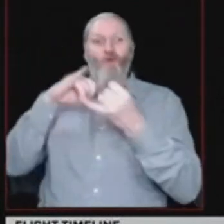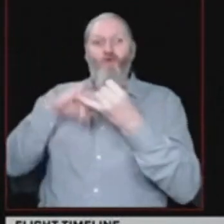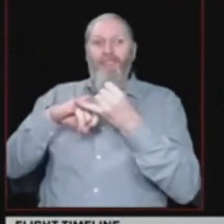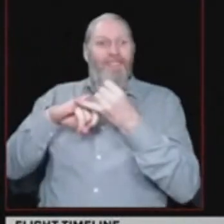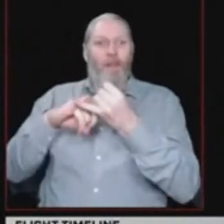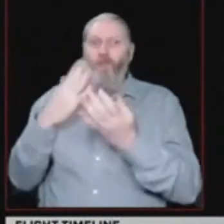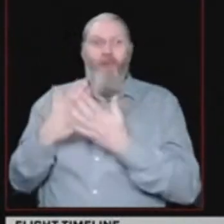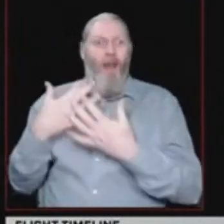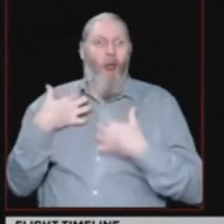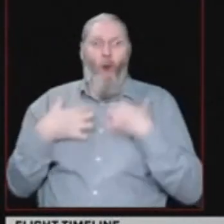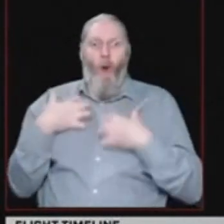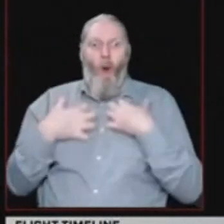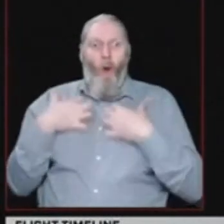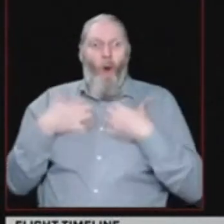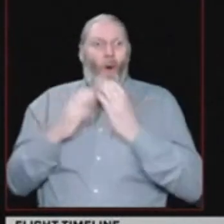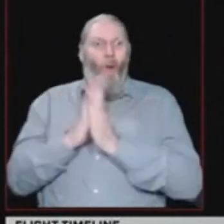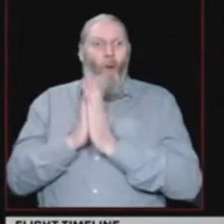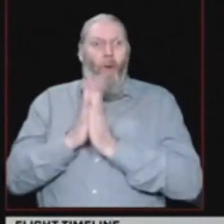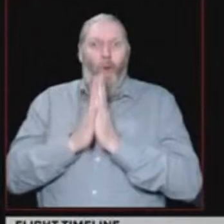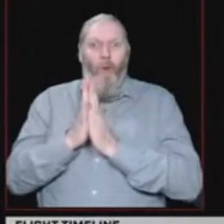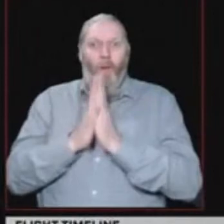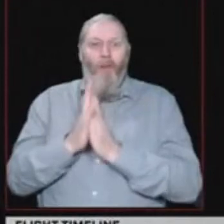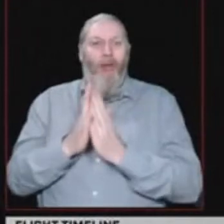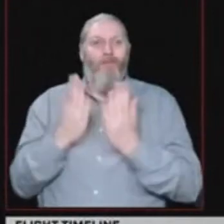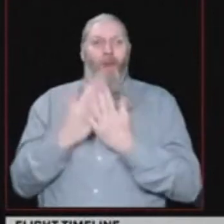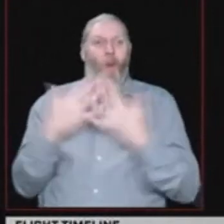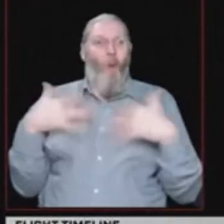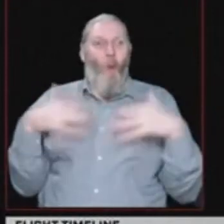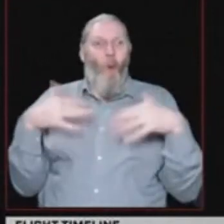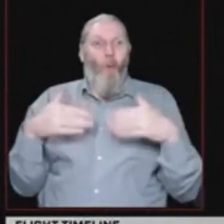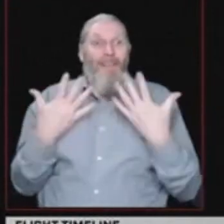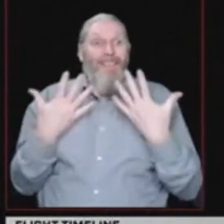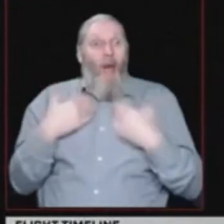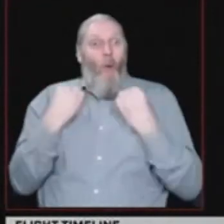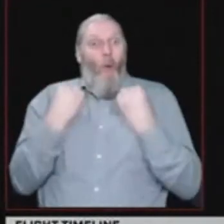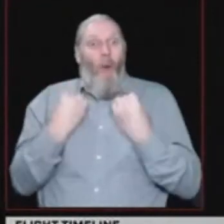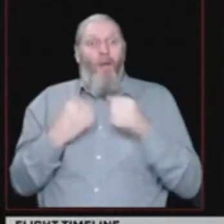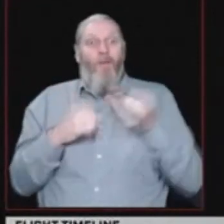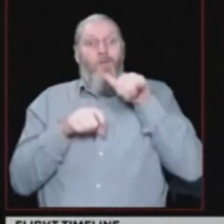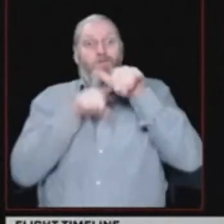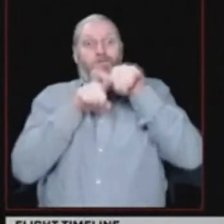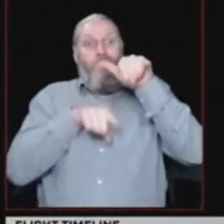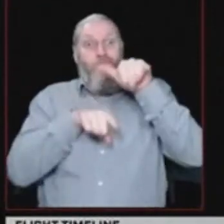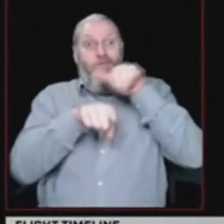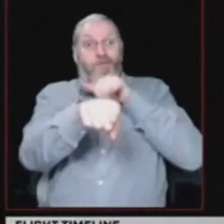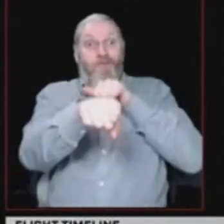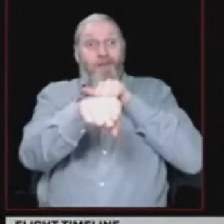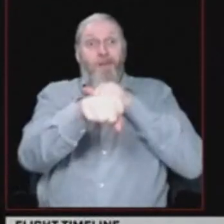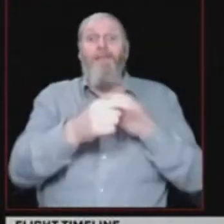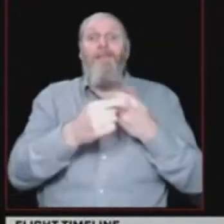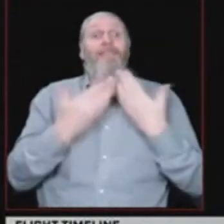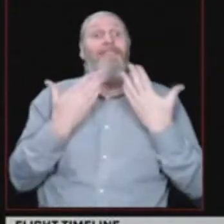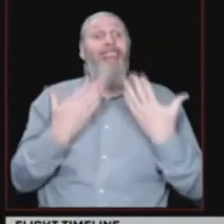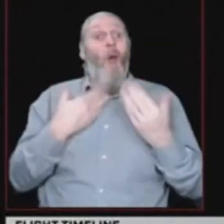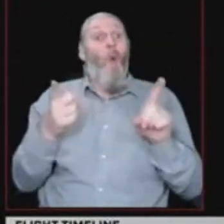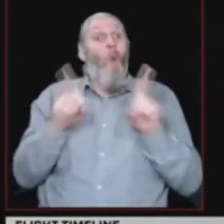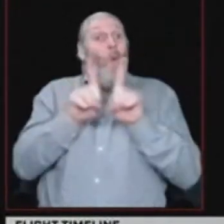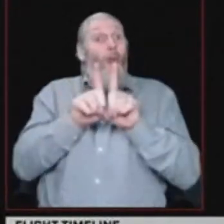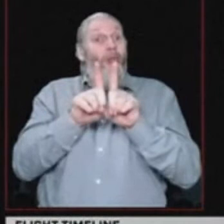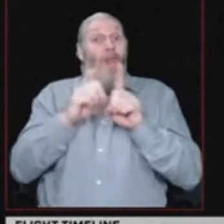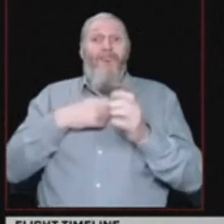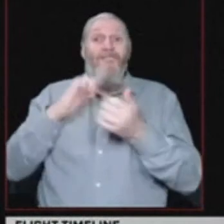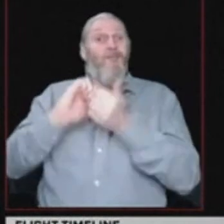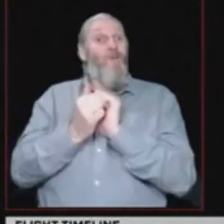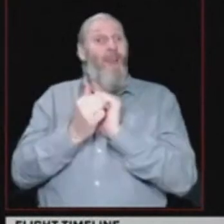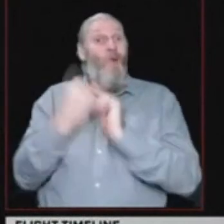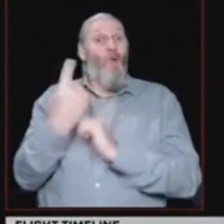was huge. And now we can't wait for rocket launch. I'm now joined in the studio by a good friend, Steve Isley,